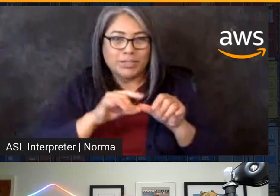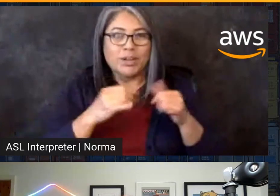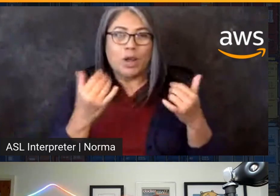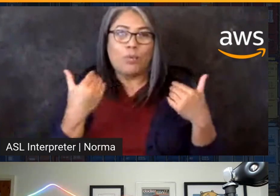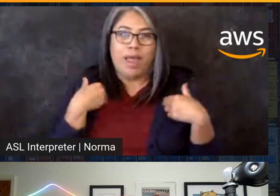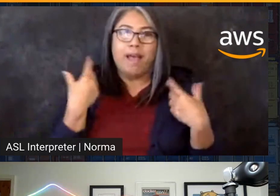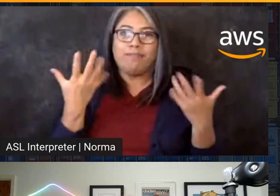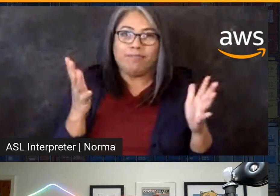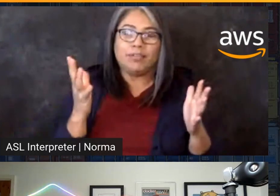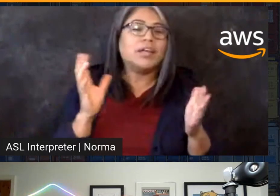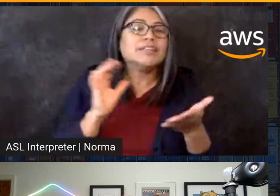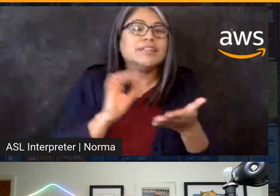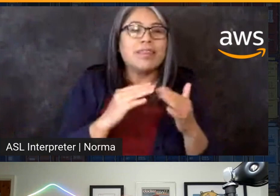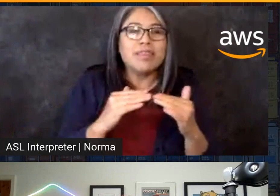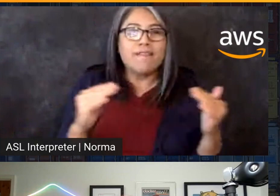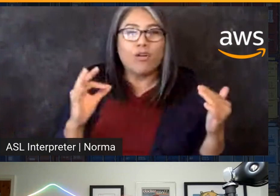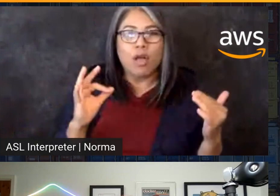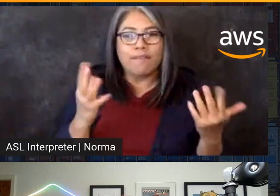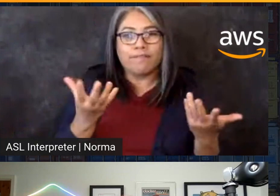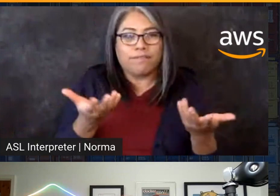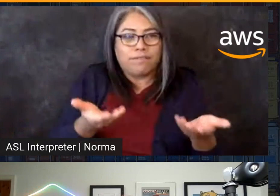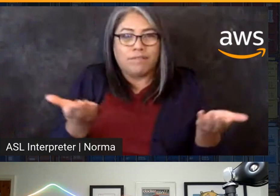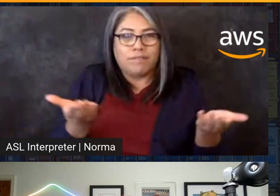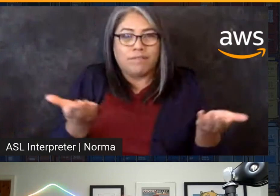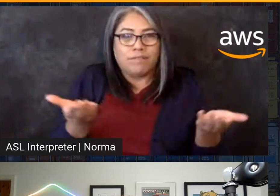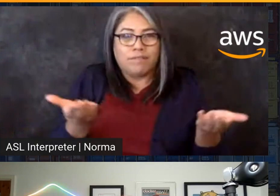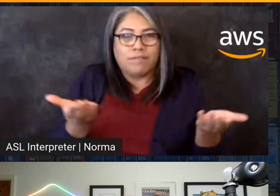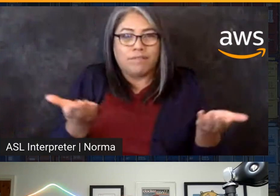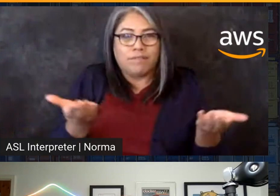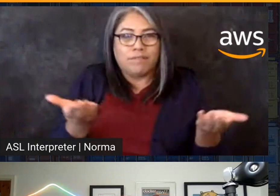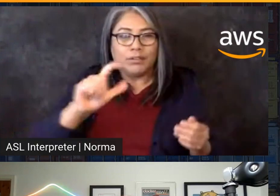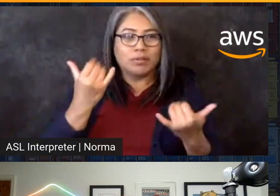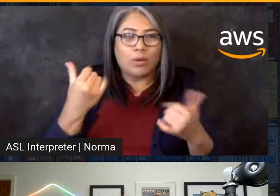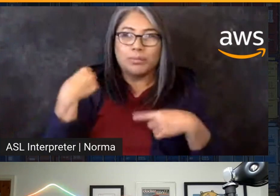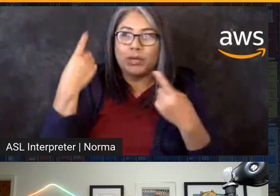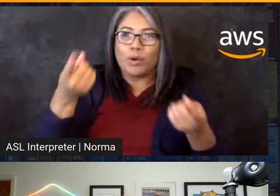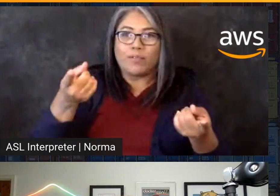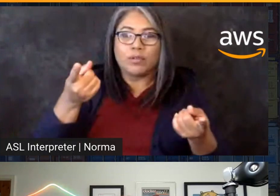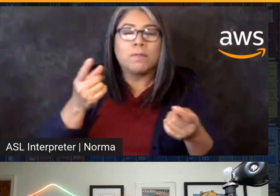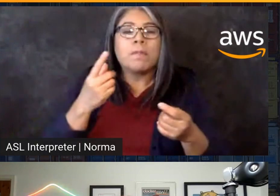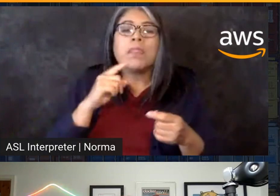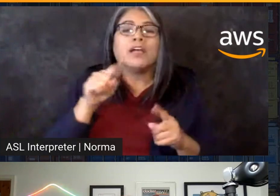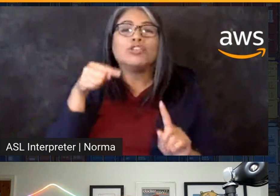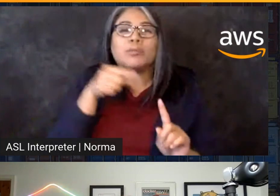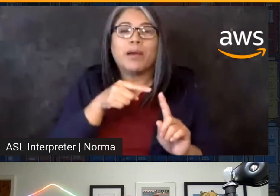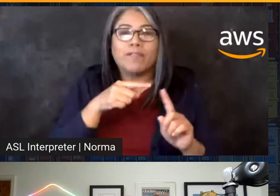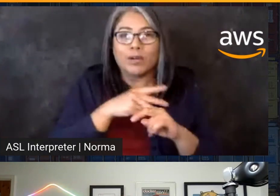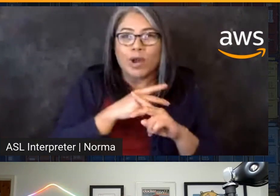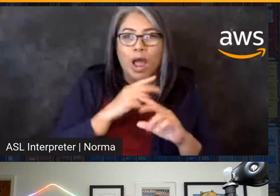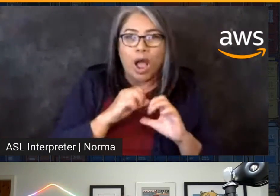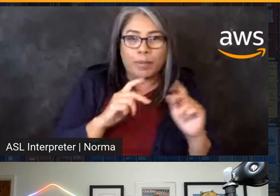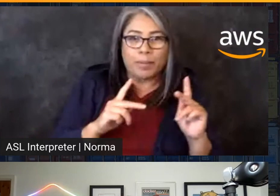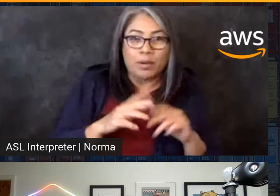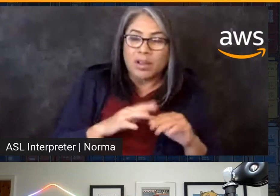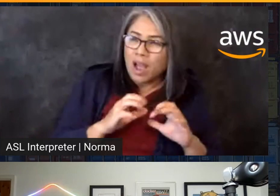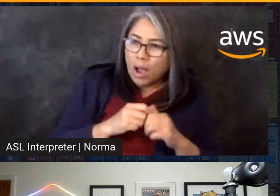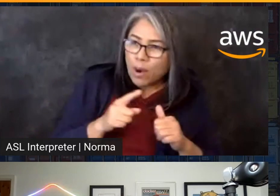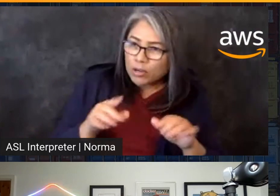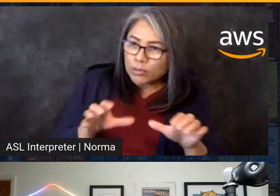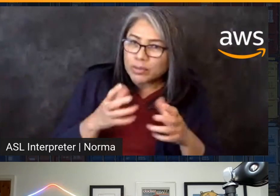time. It's just a matter of like figuring out like how people want to consume it and making sure that we present it that way. So how are you seeing people like